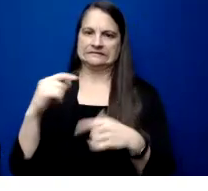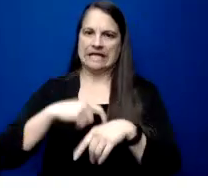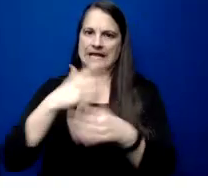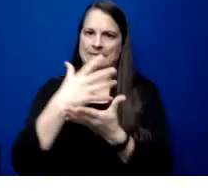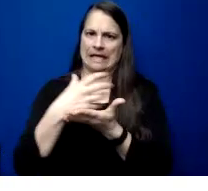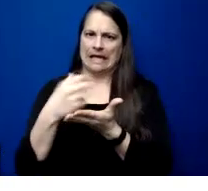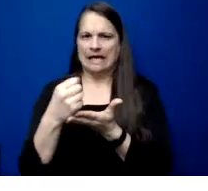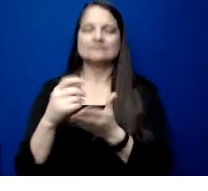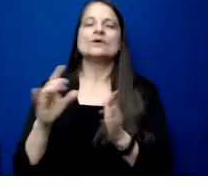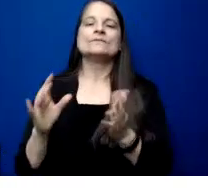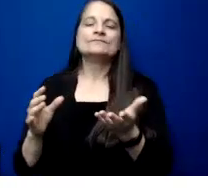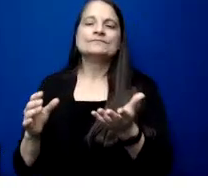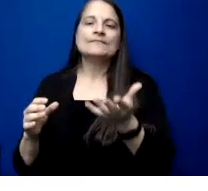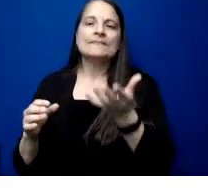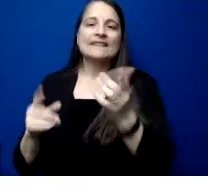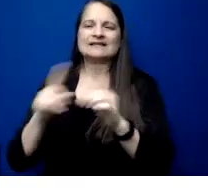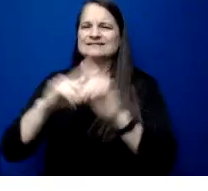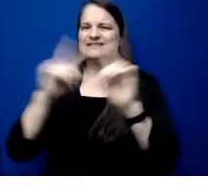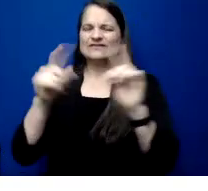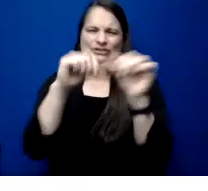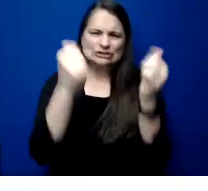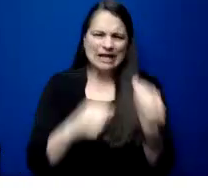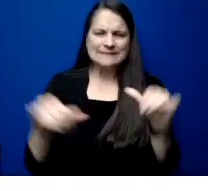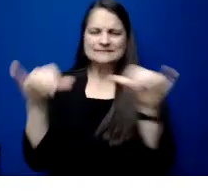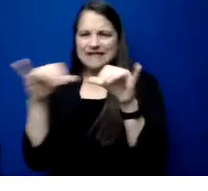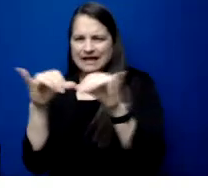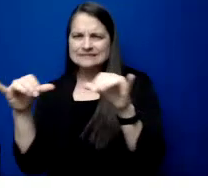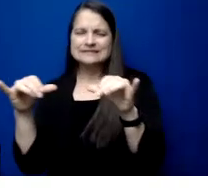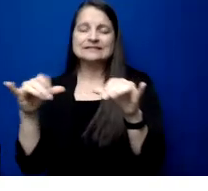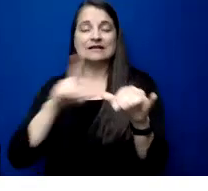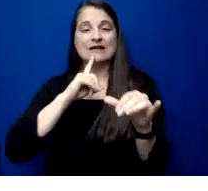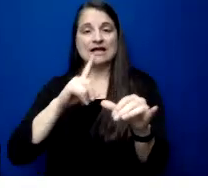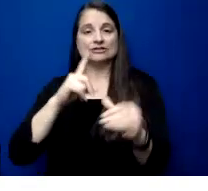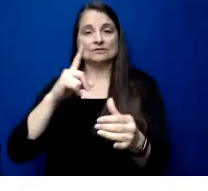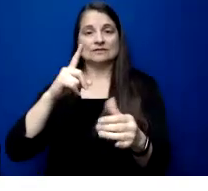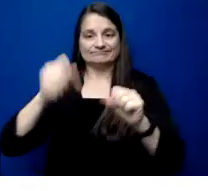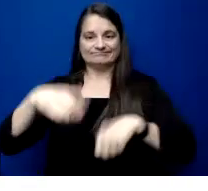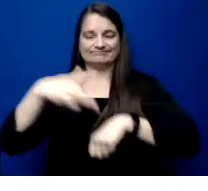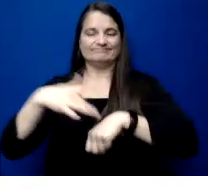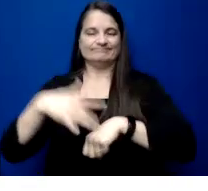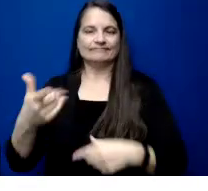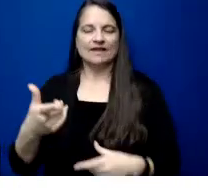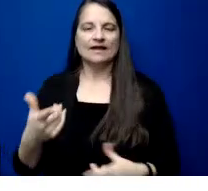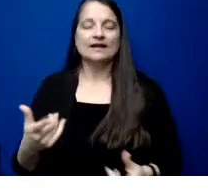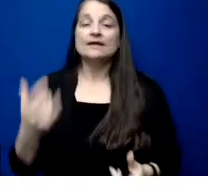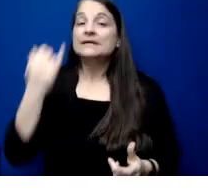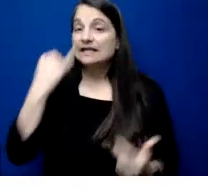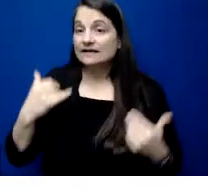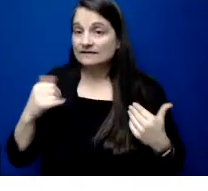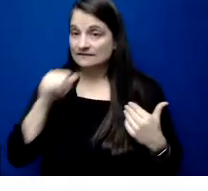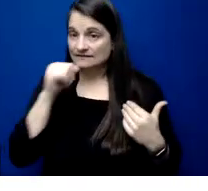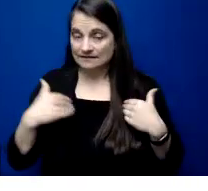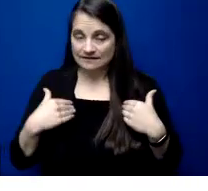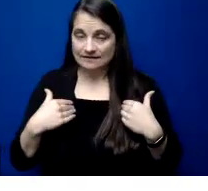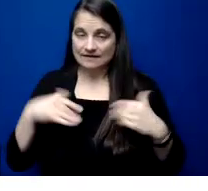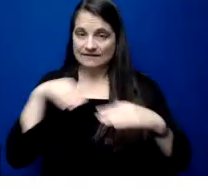come in different colors and shapes and sizes that are physical items. Also, though, if you don't have access to any of those,